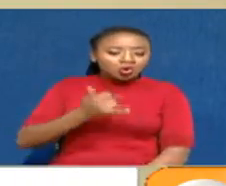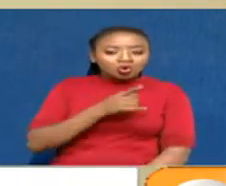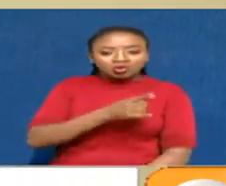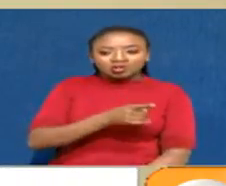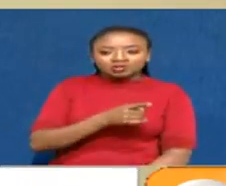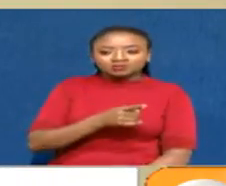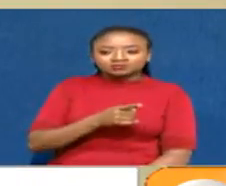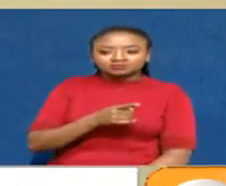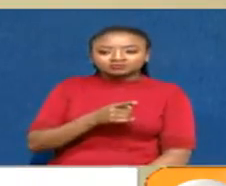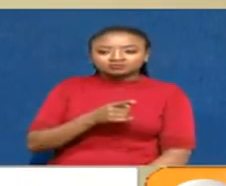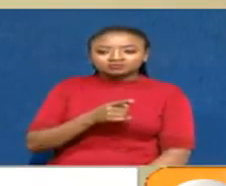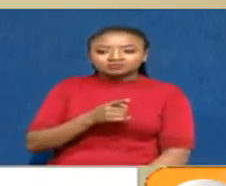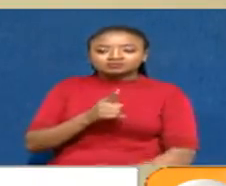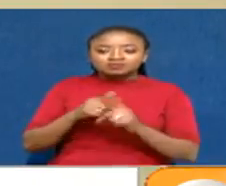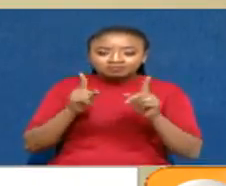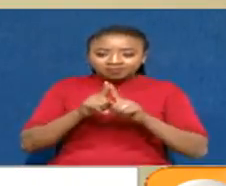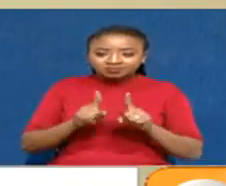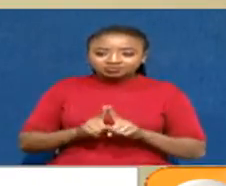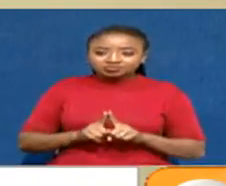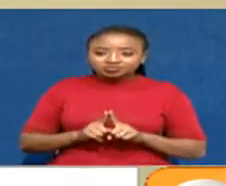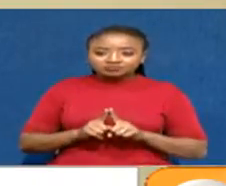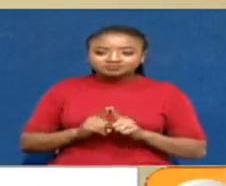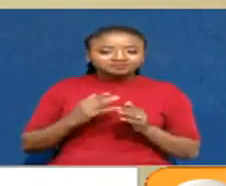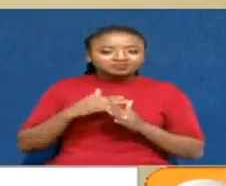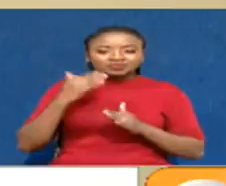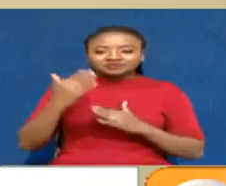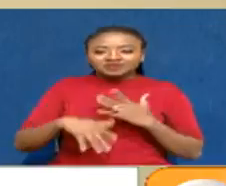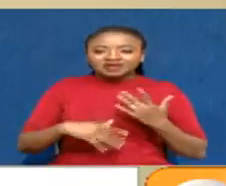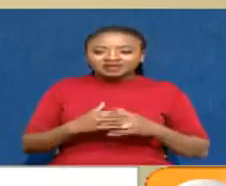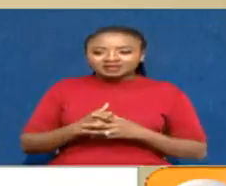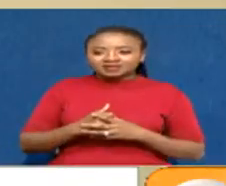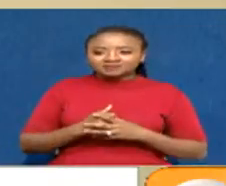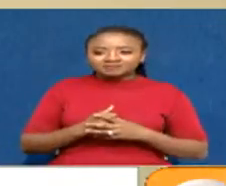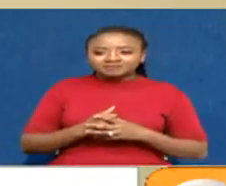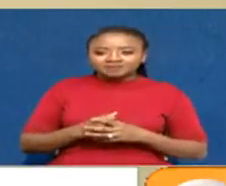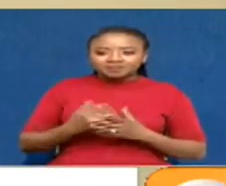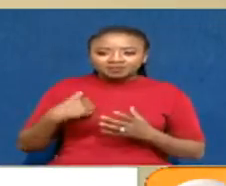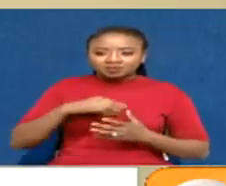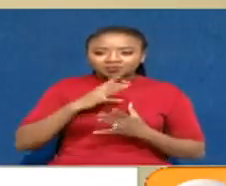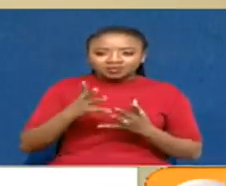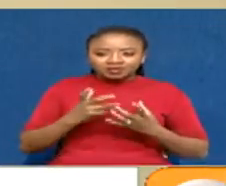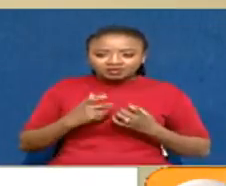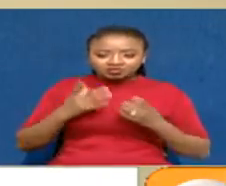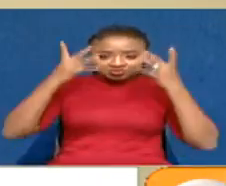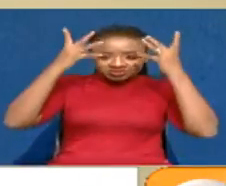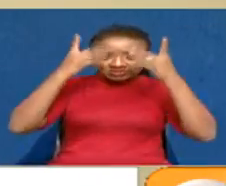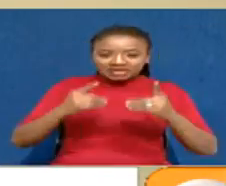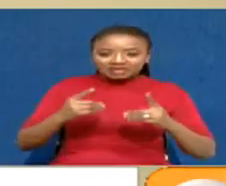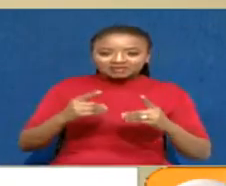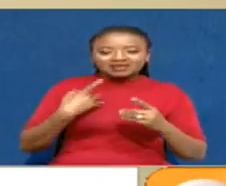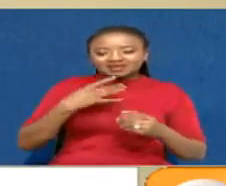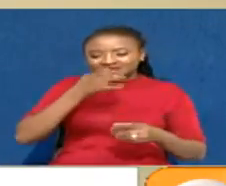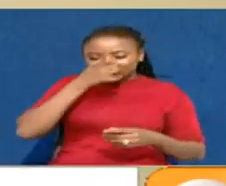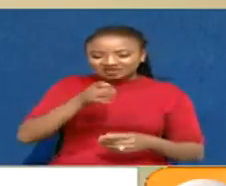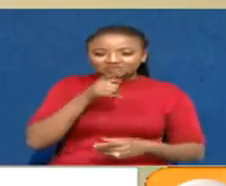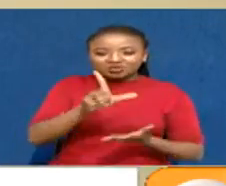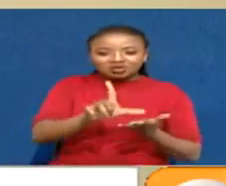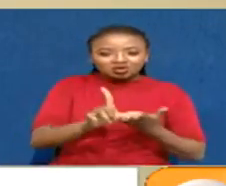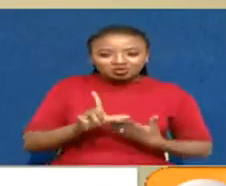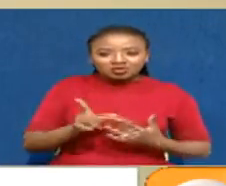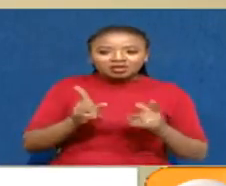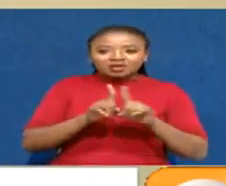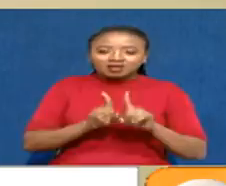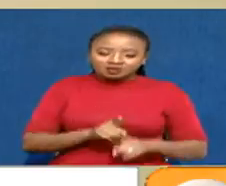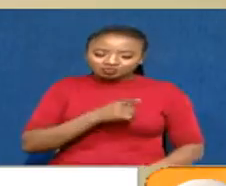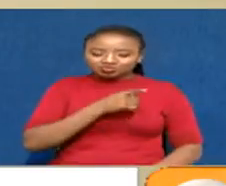customer, but ultimately at some point in time, we may have to make a decision around writing off the loan and unfortunately writing